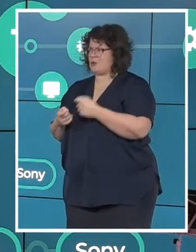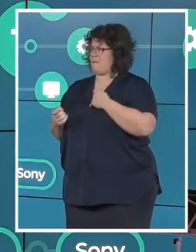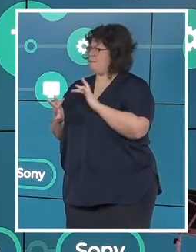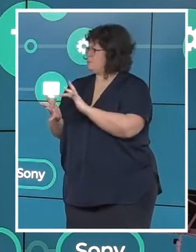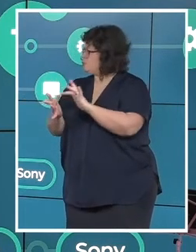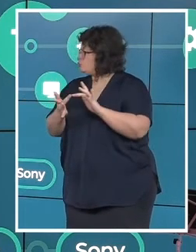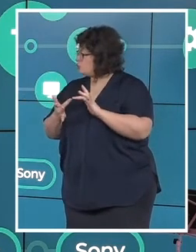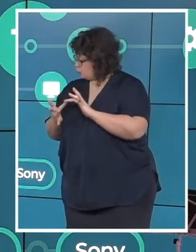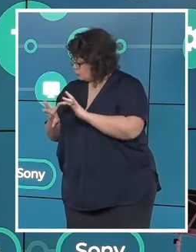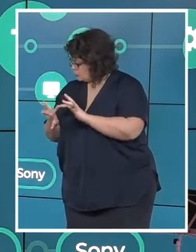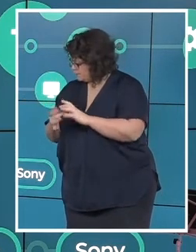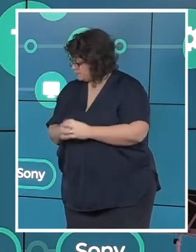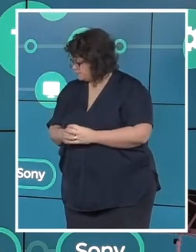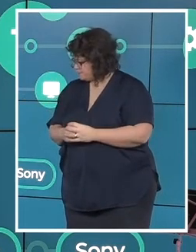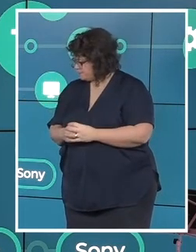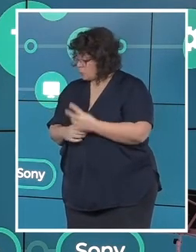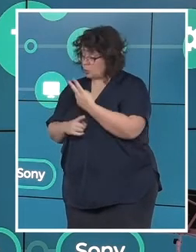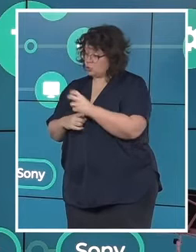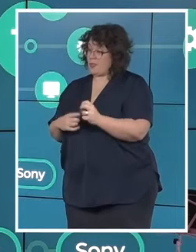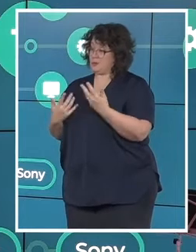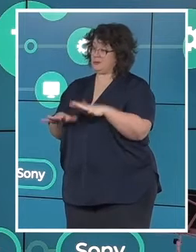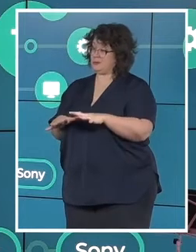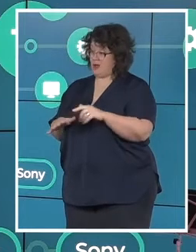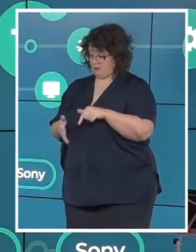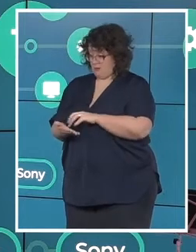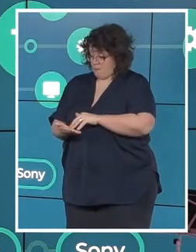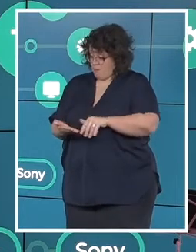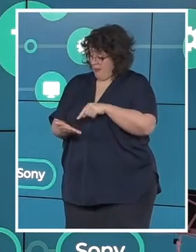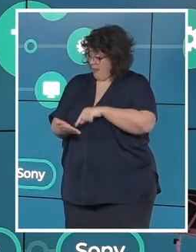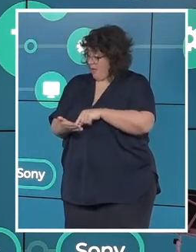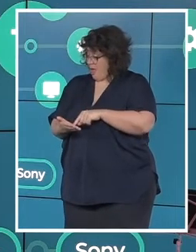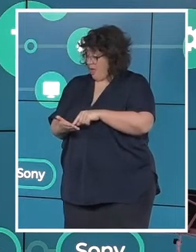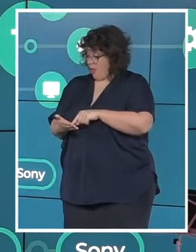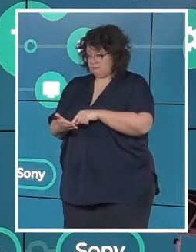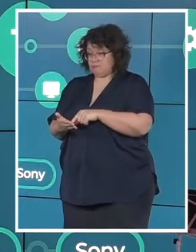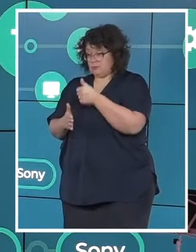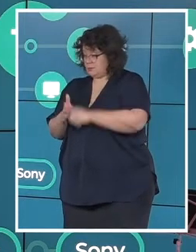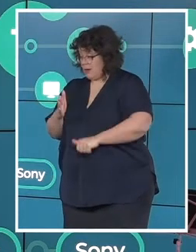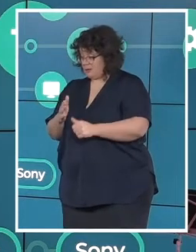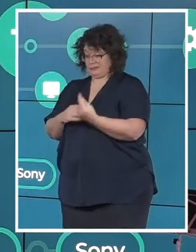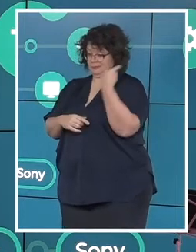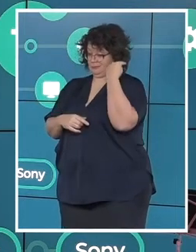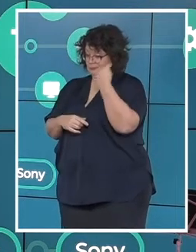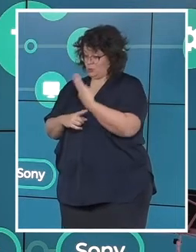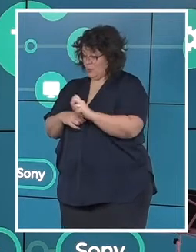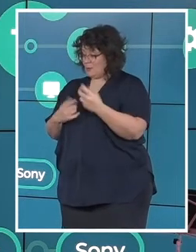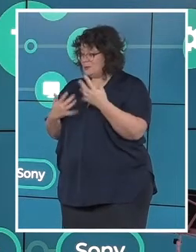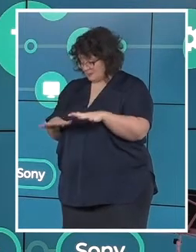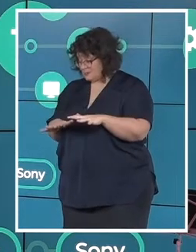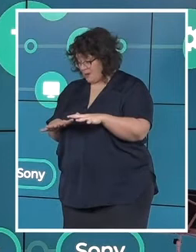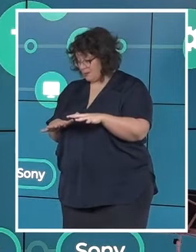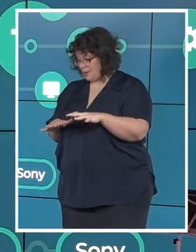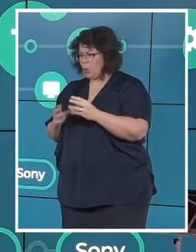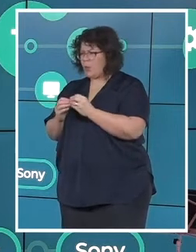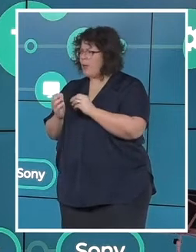Bluetooth, and I realized I could connect with a keyboard, and that would give me the opportunity